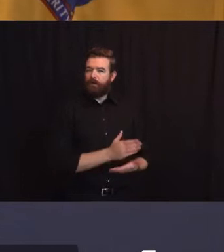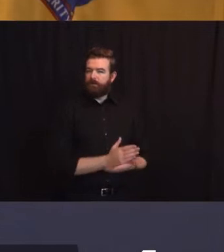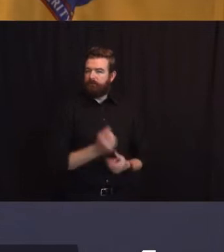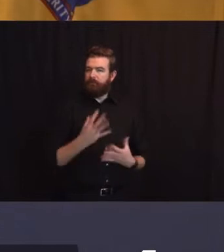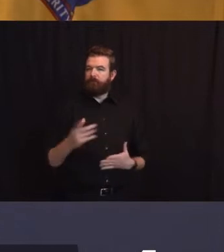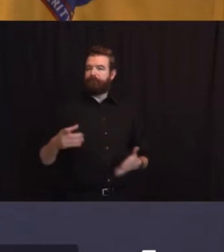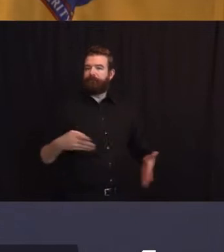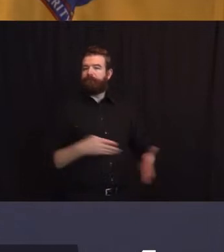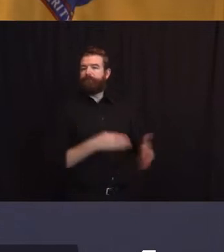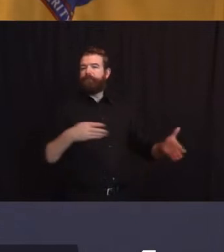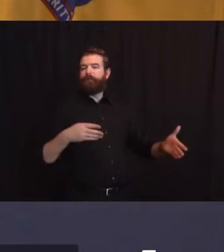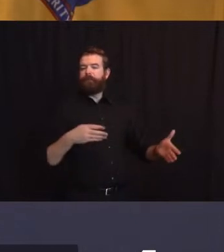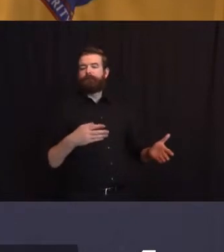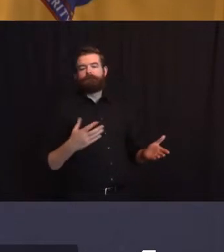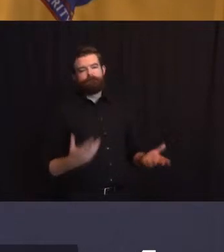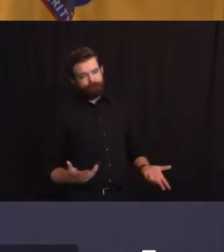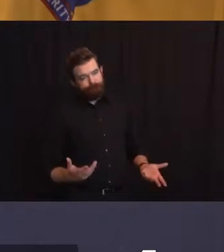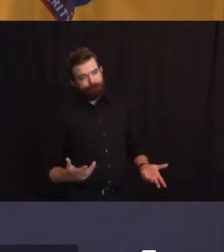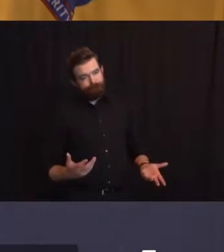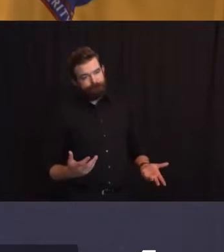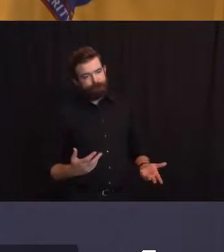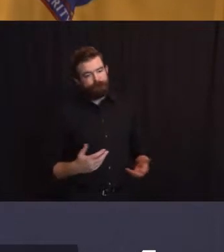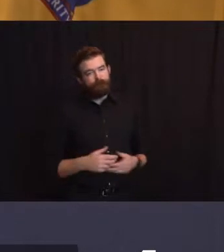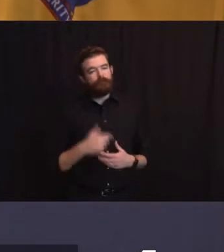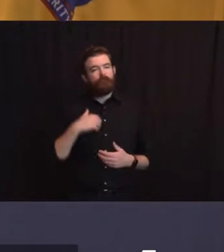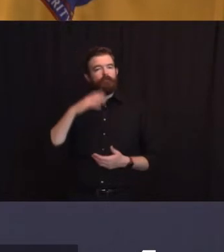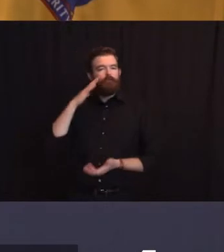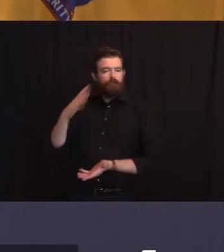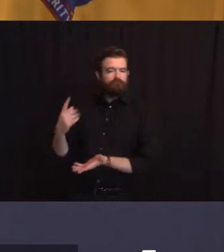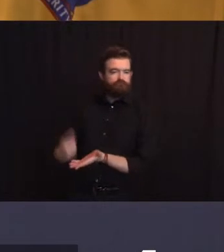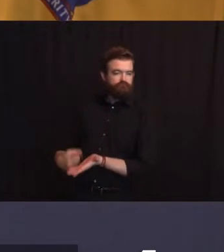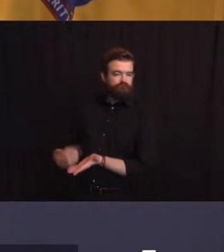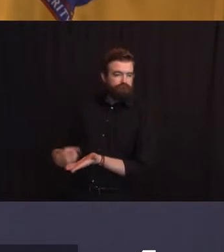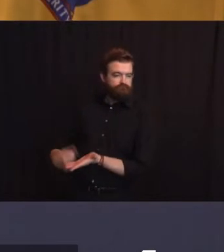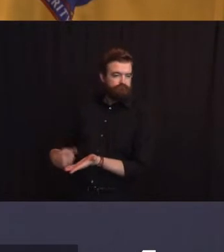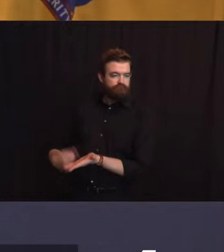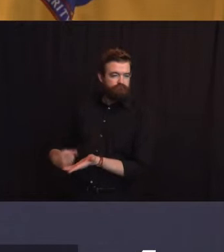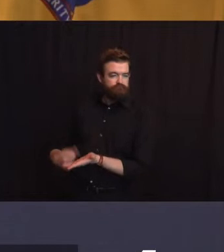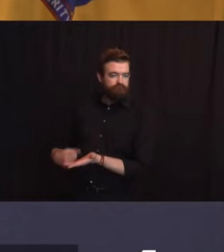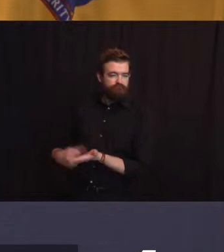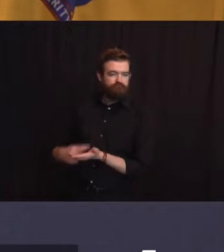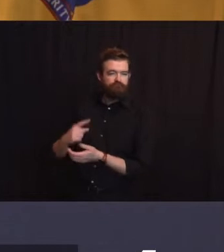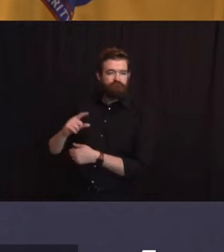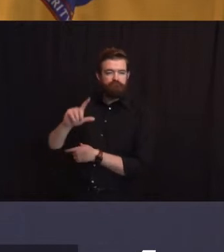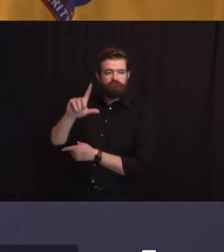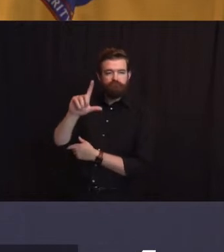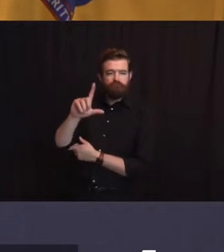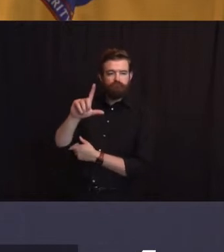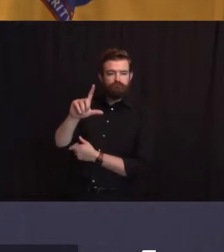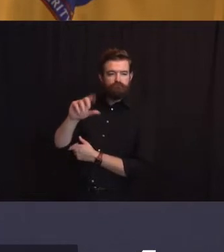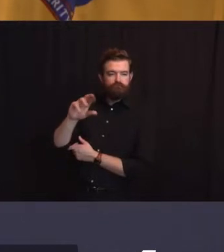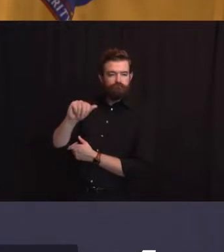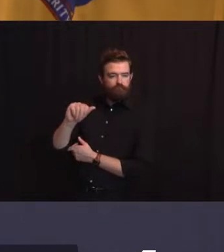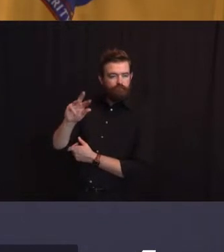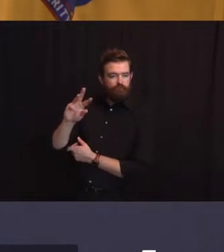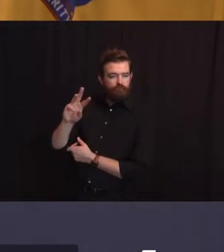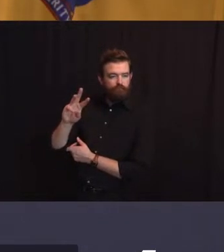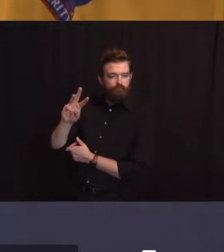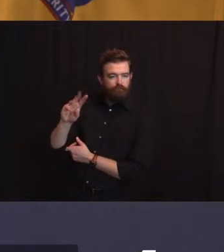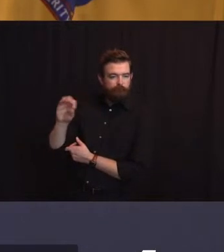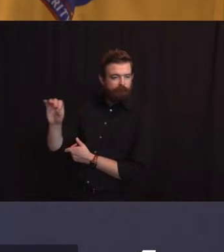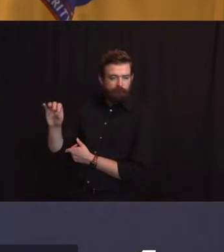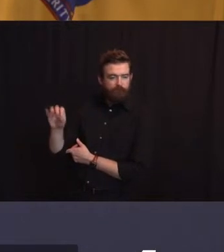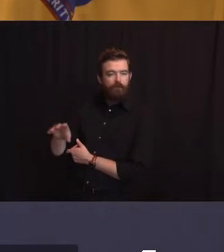along with Loretta Weinberg, Alexis McGill-Johnson, who is the global CEO of Planned Parenthood, will be with